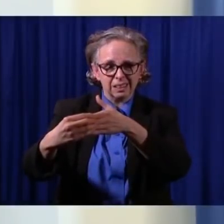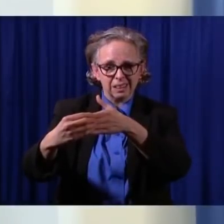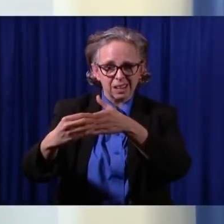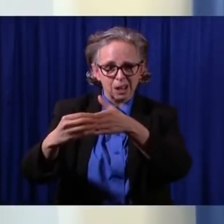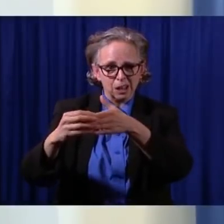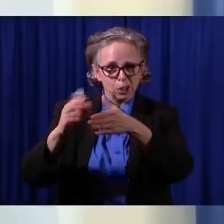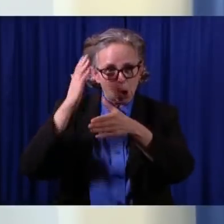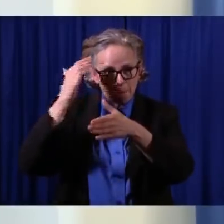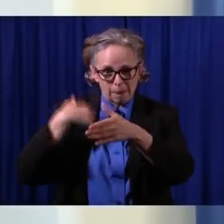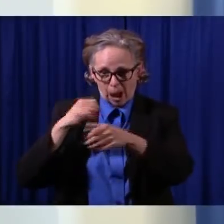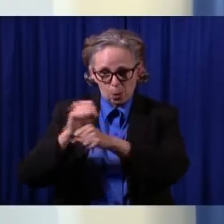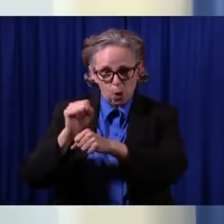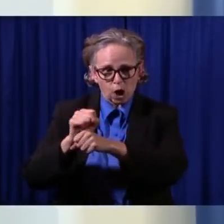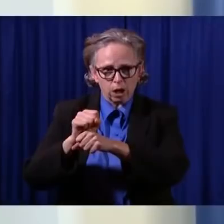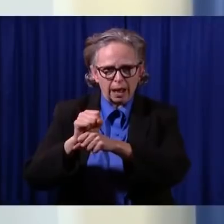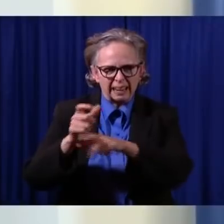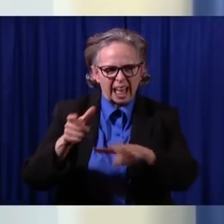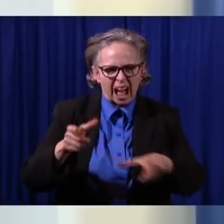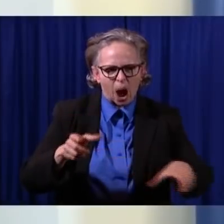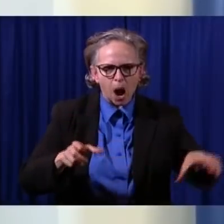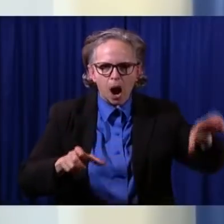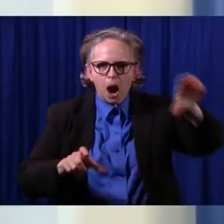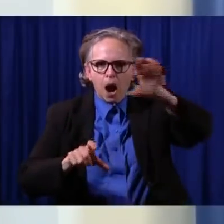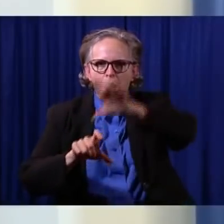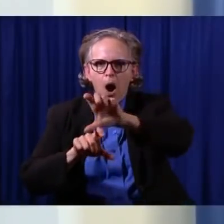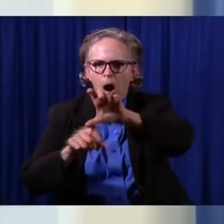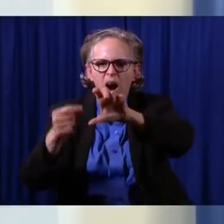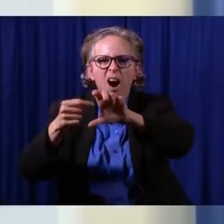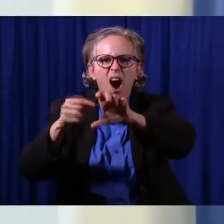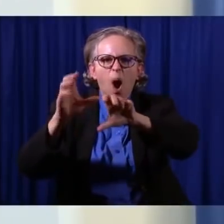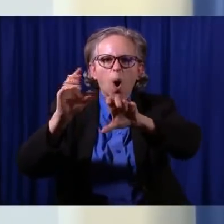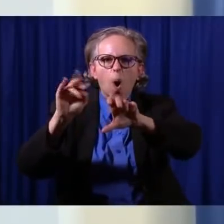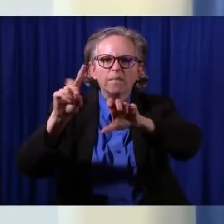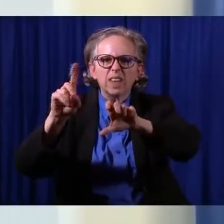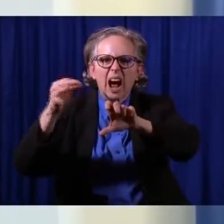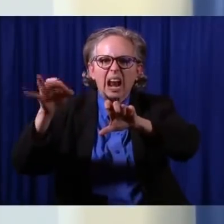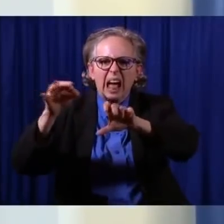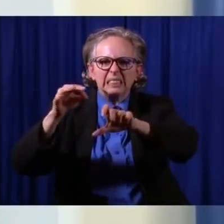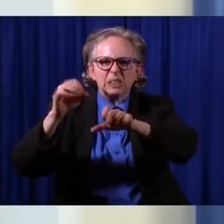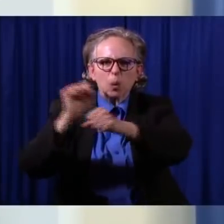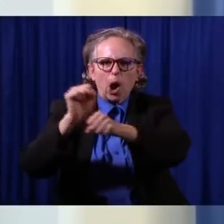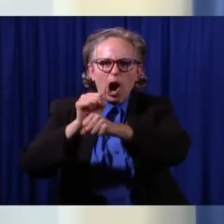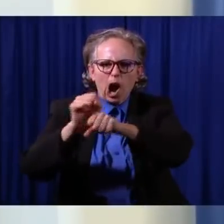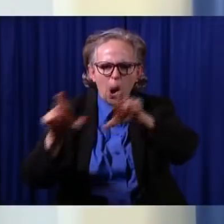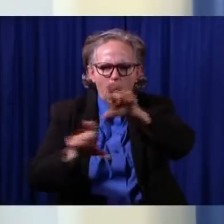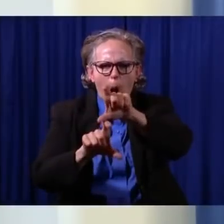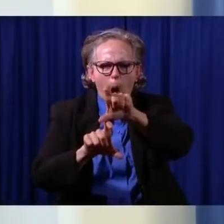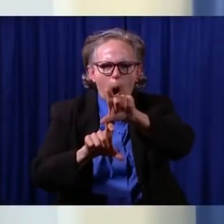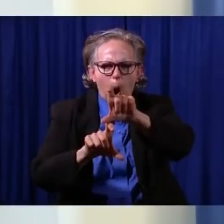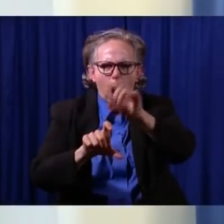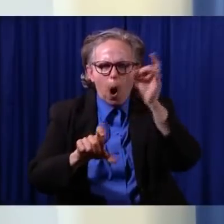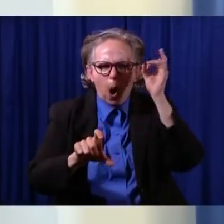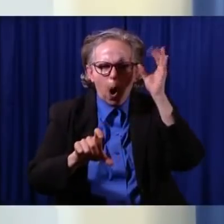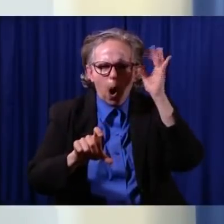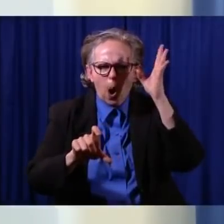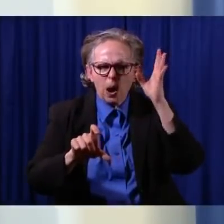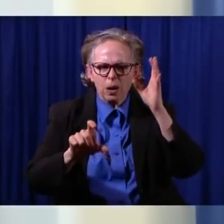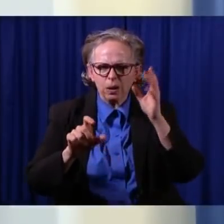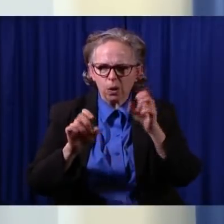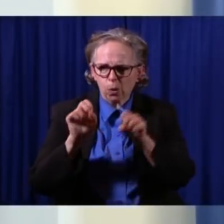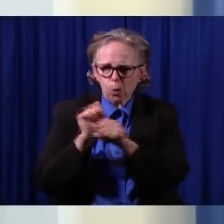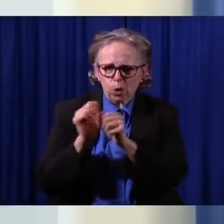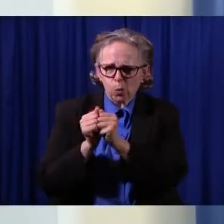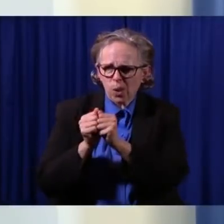as face this unprecedented pandemic, and also, you know, be alongside the governor to provide counsel. It was sort of